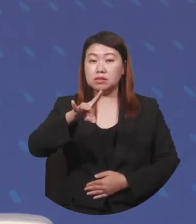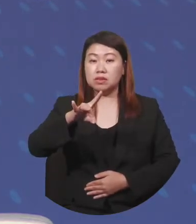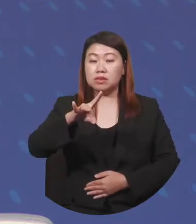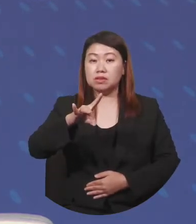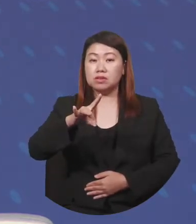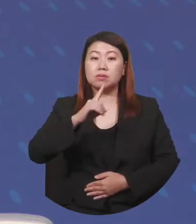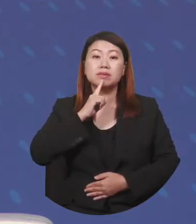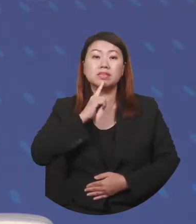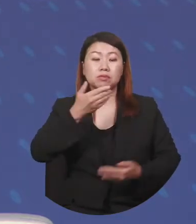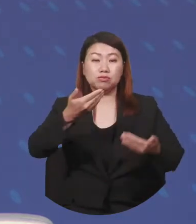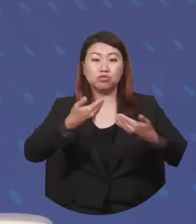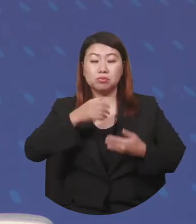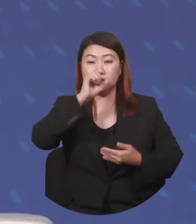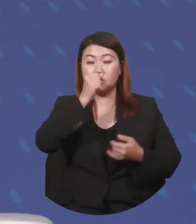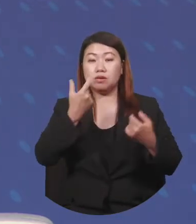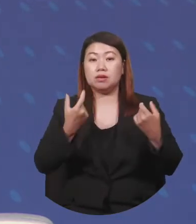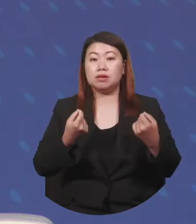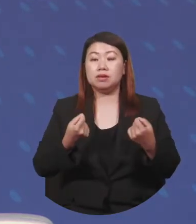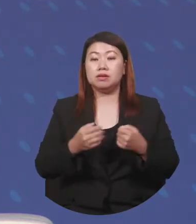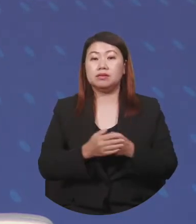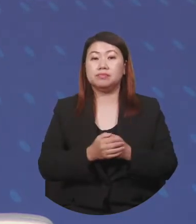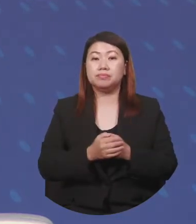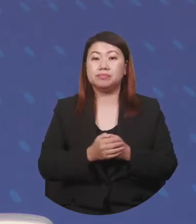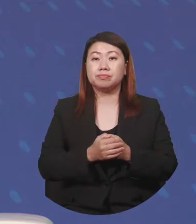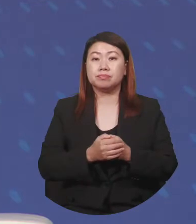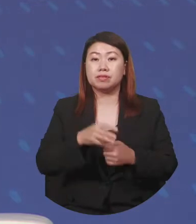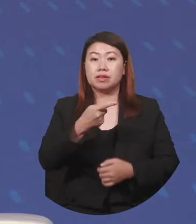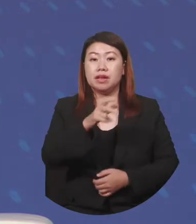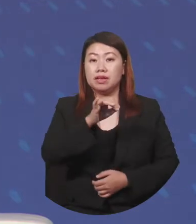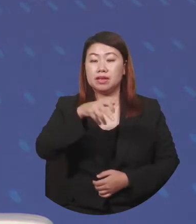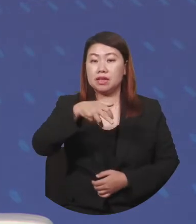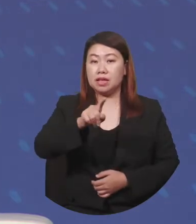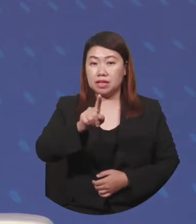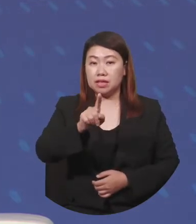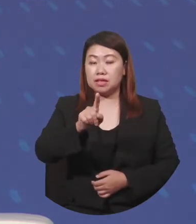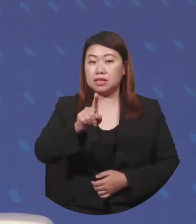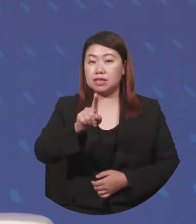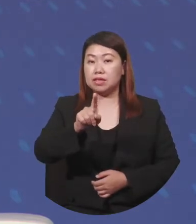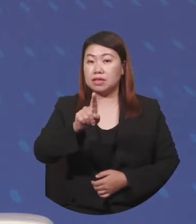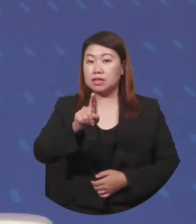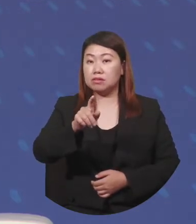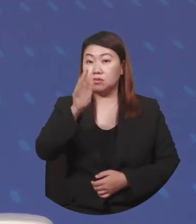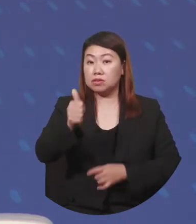from TICA might be willing to intervene first.